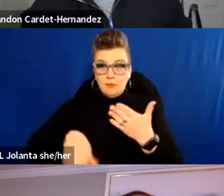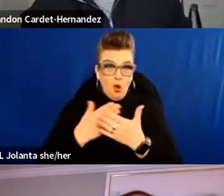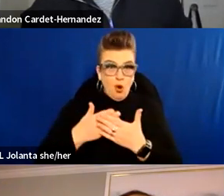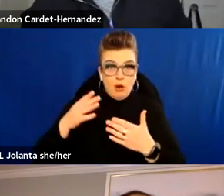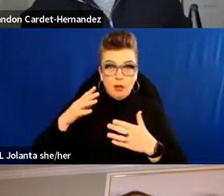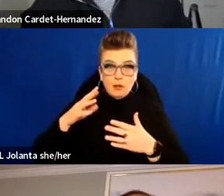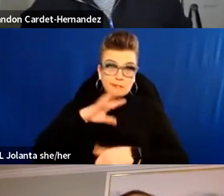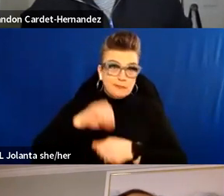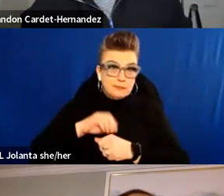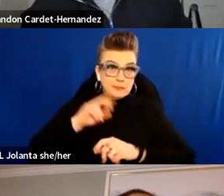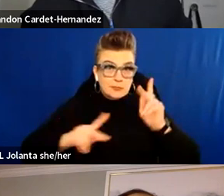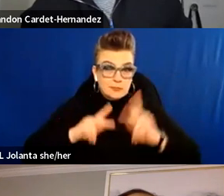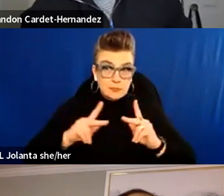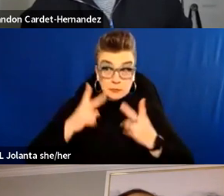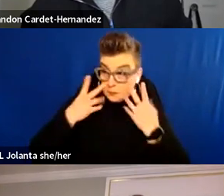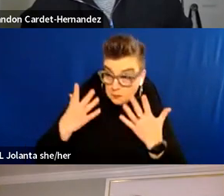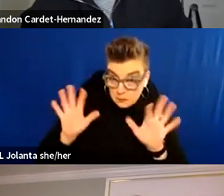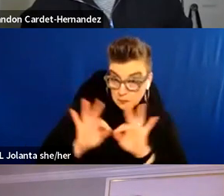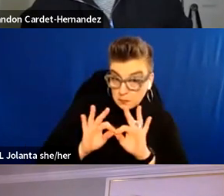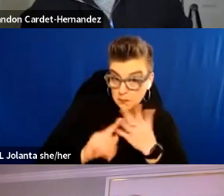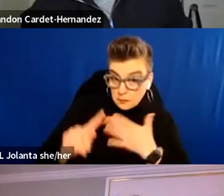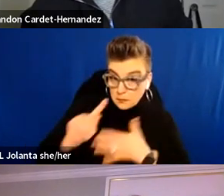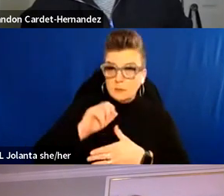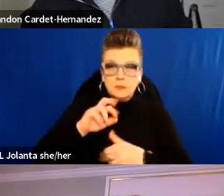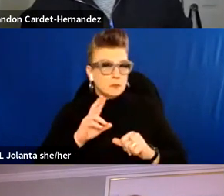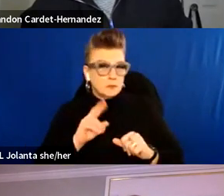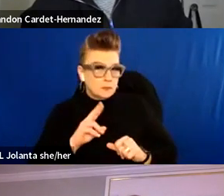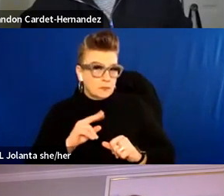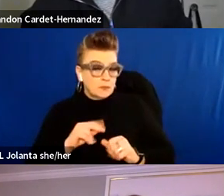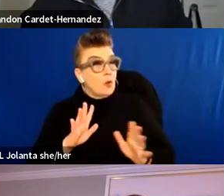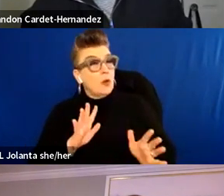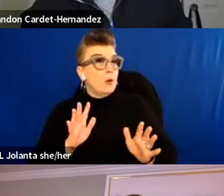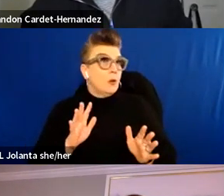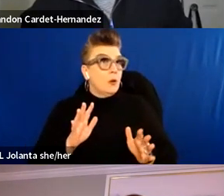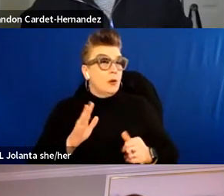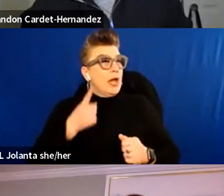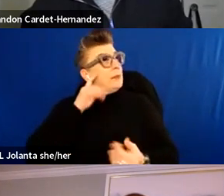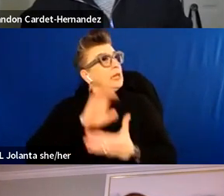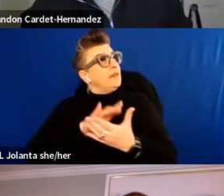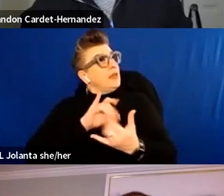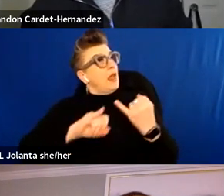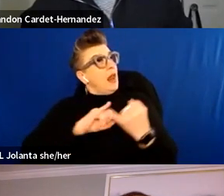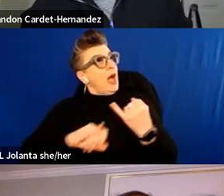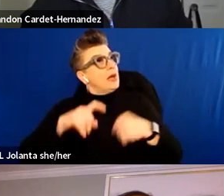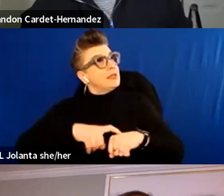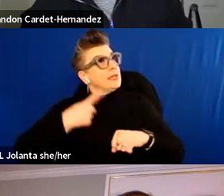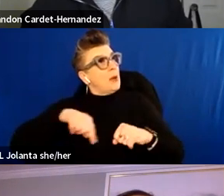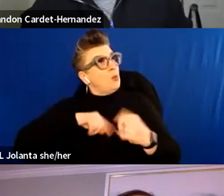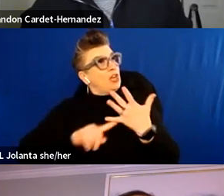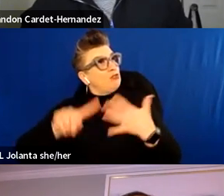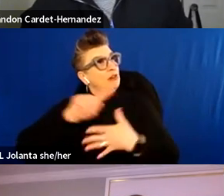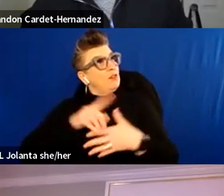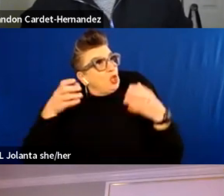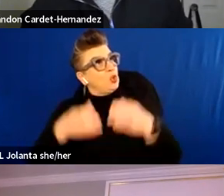engage to see if we want to review um it's been about i believe the last review was 2016 if i'm not